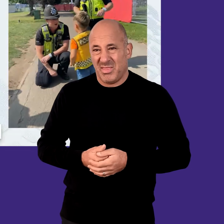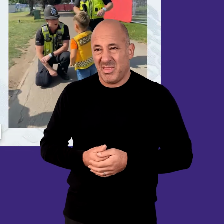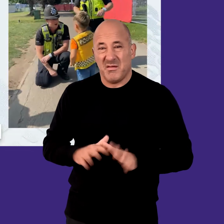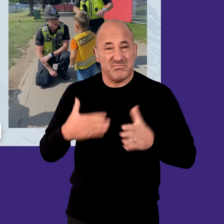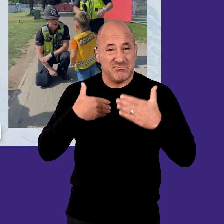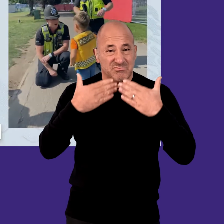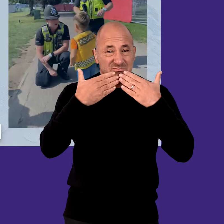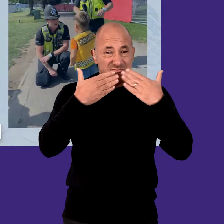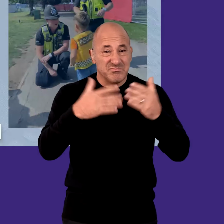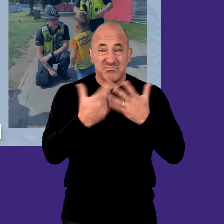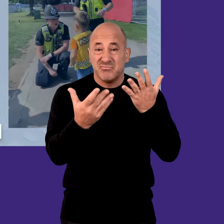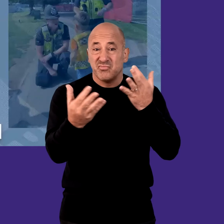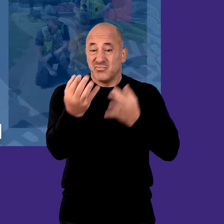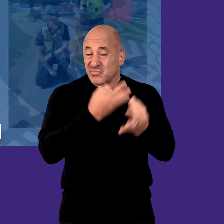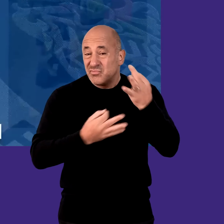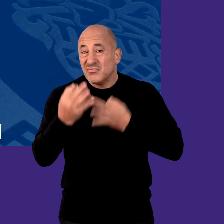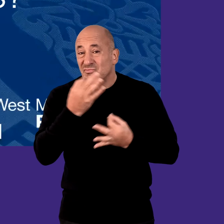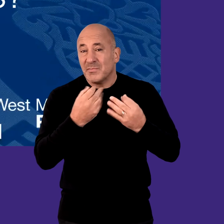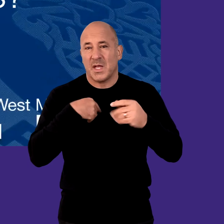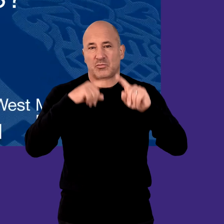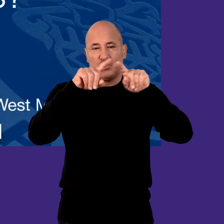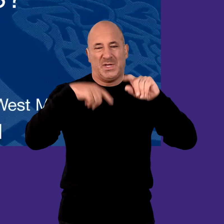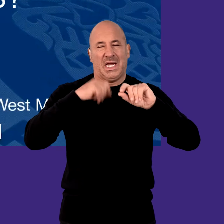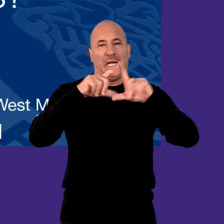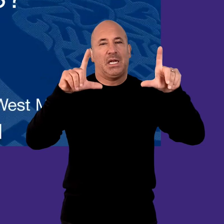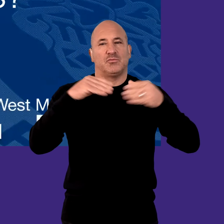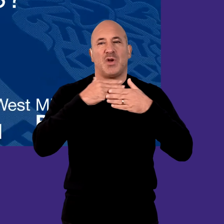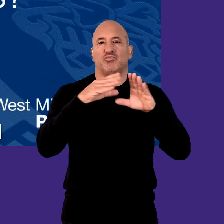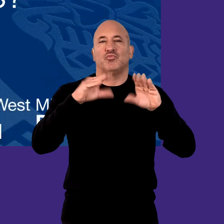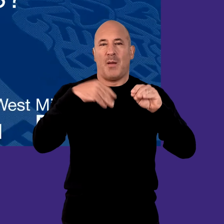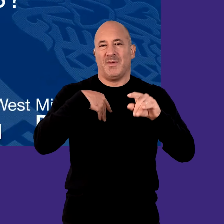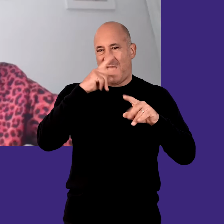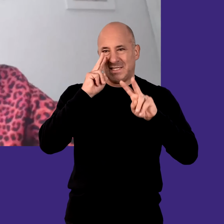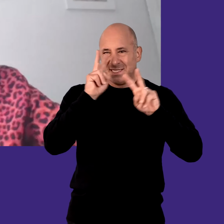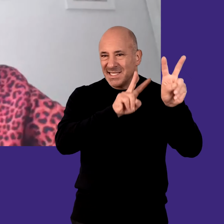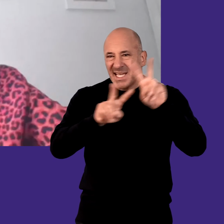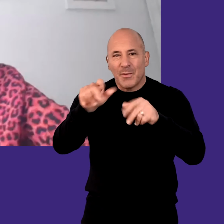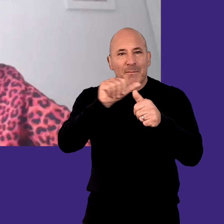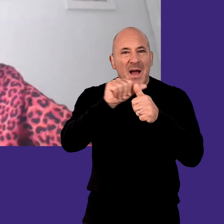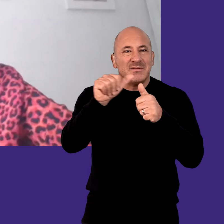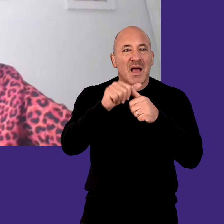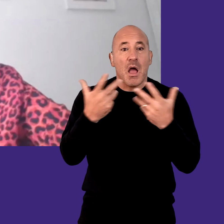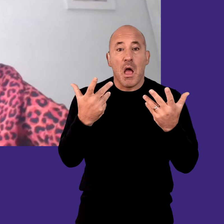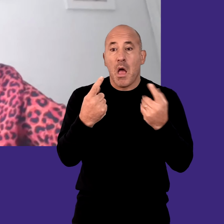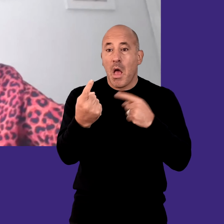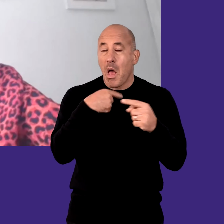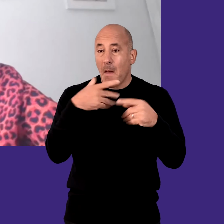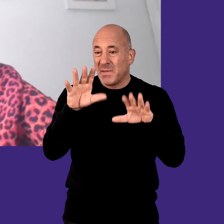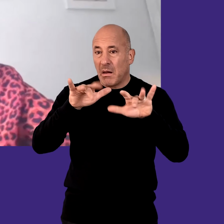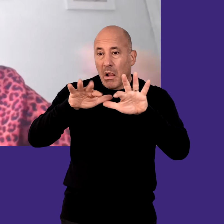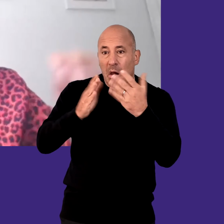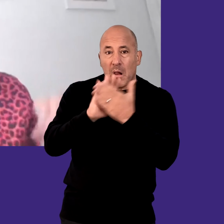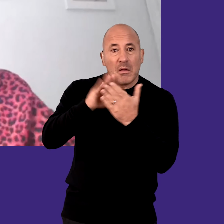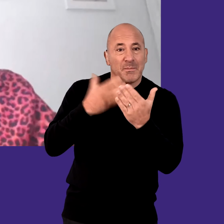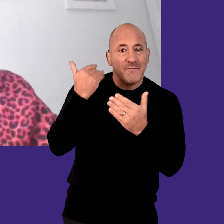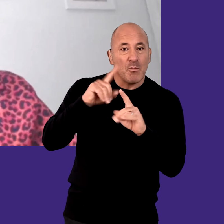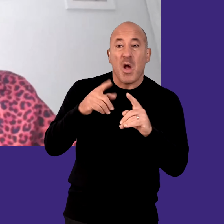So I'm going to move on now, just say thank you to any questions, and I'm going to stop sharing my screen so I can see people. I don't know if any have come through on the